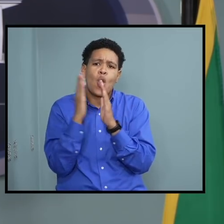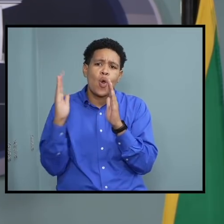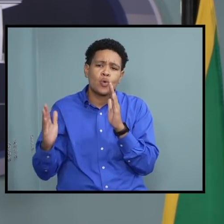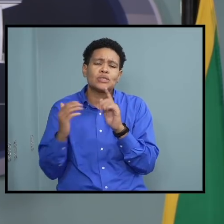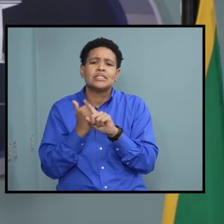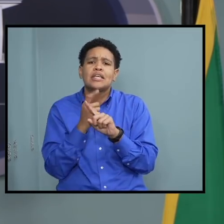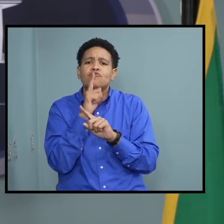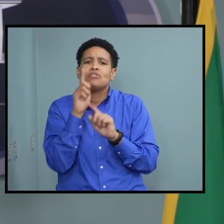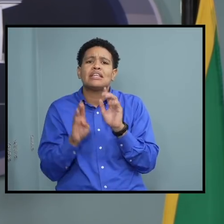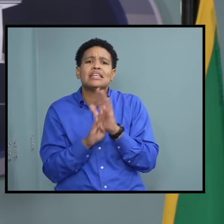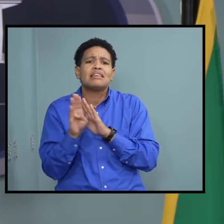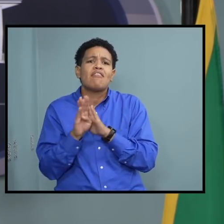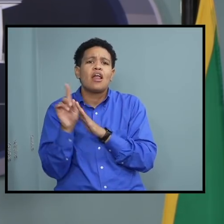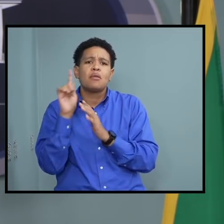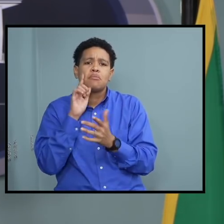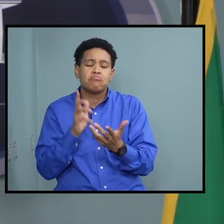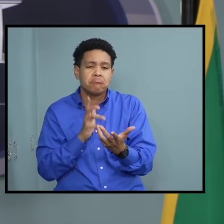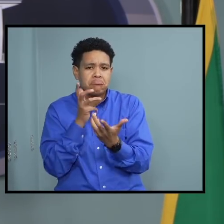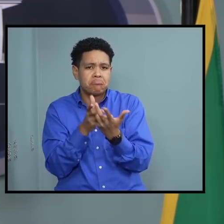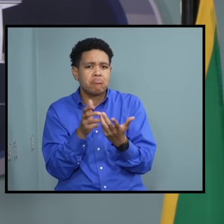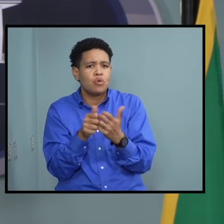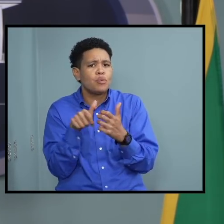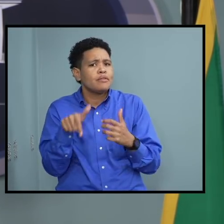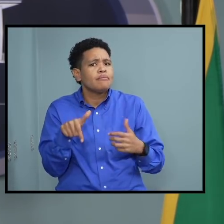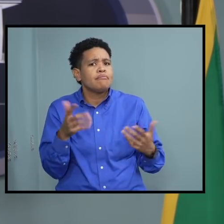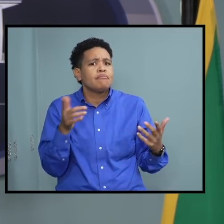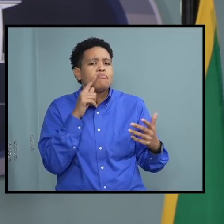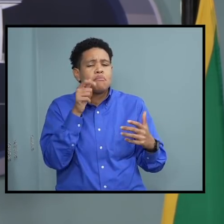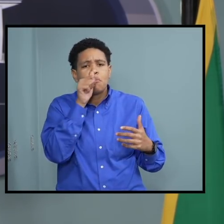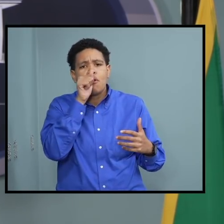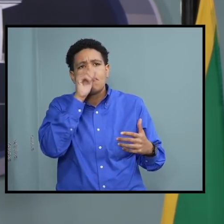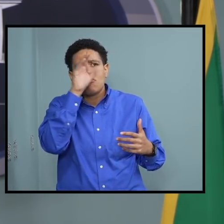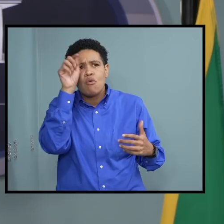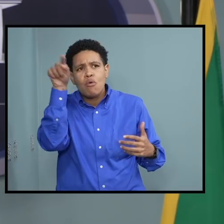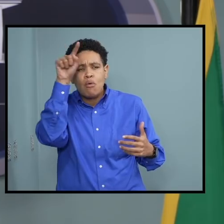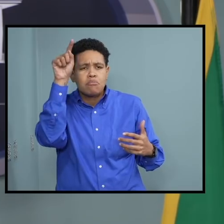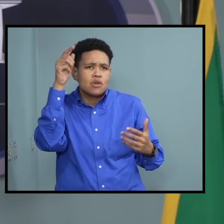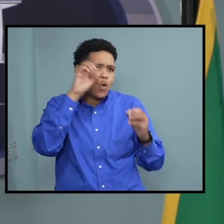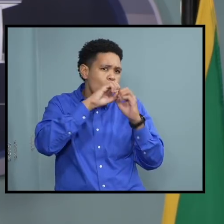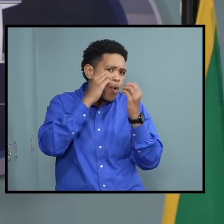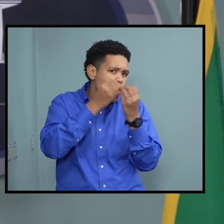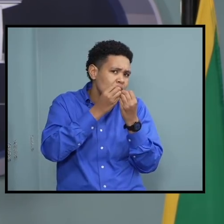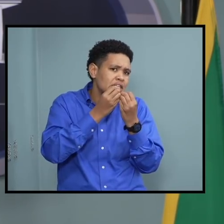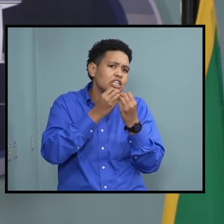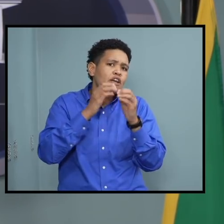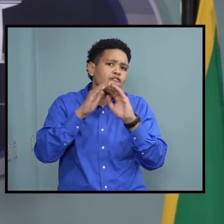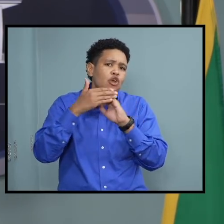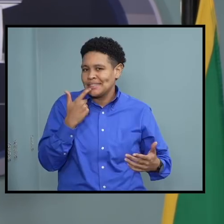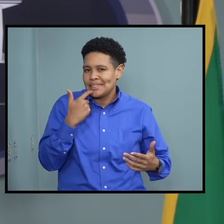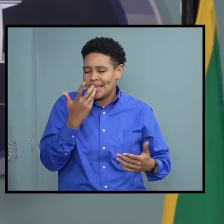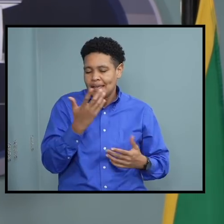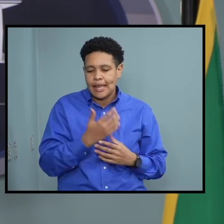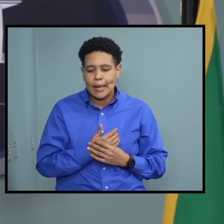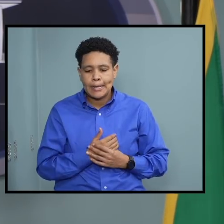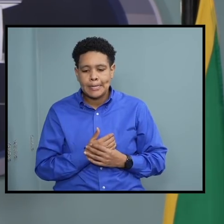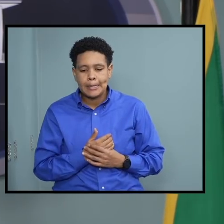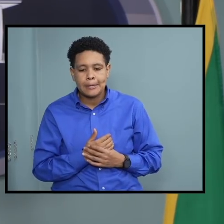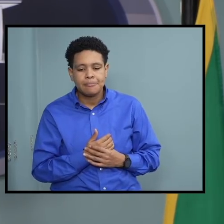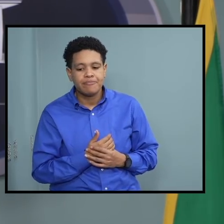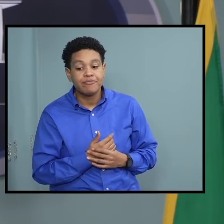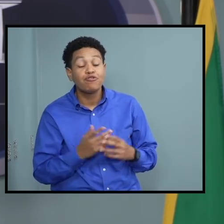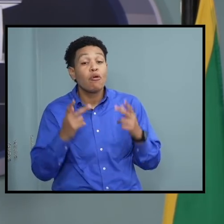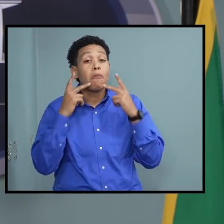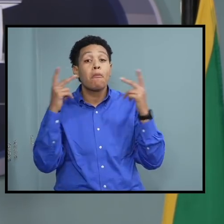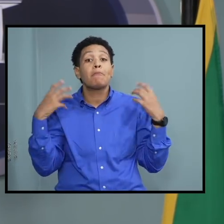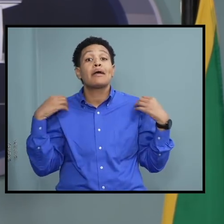are being developed in conjunction with the private sector organization of Jamaica. From a public